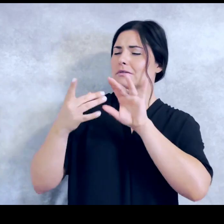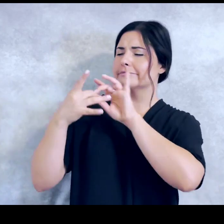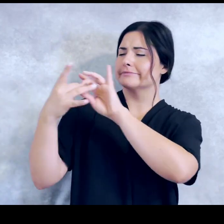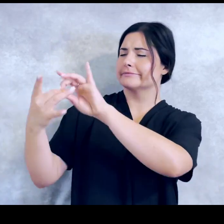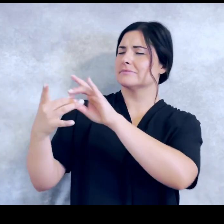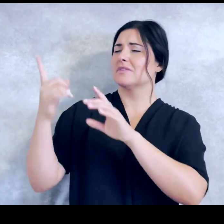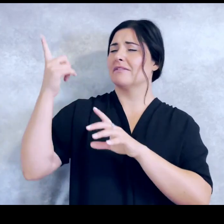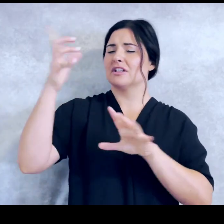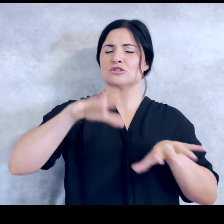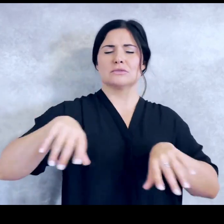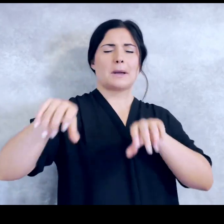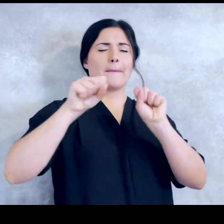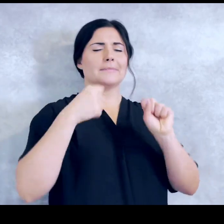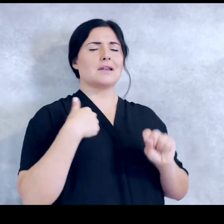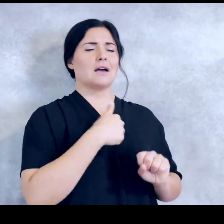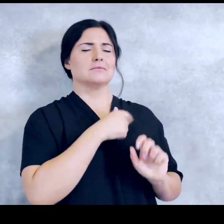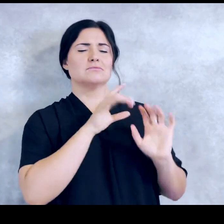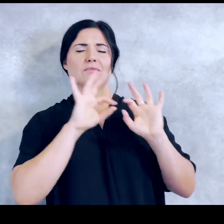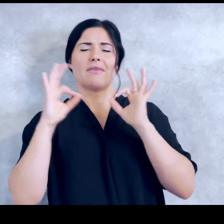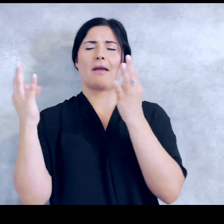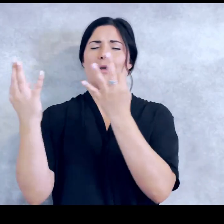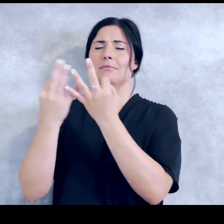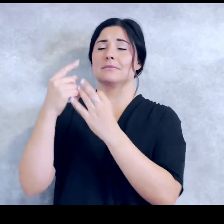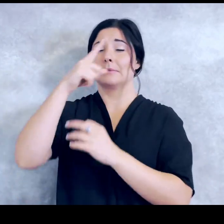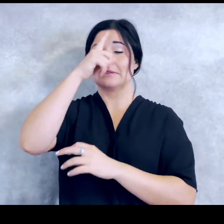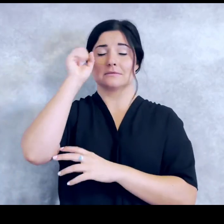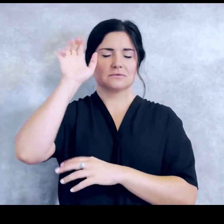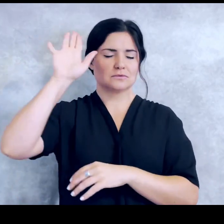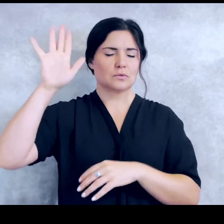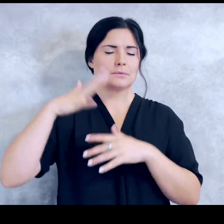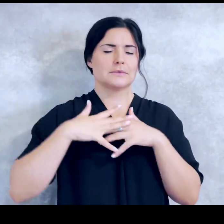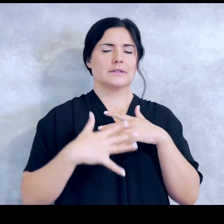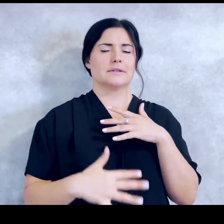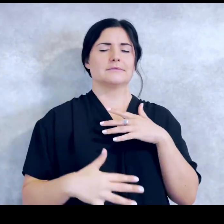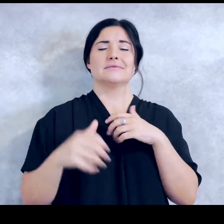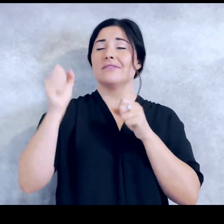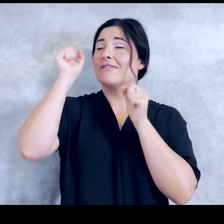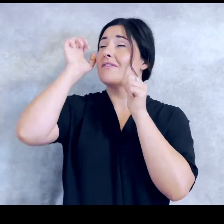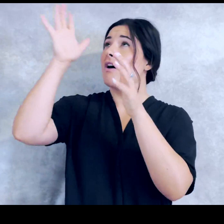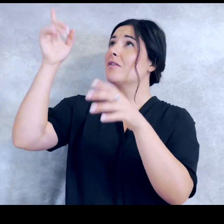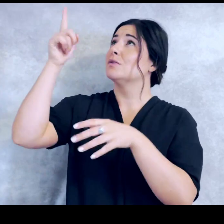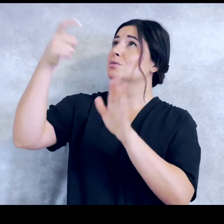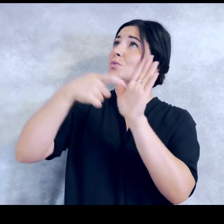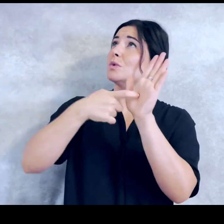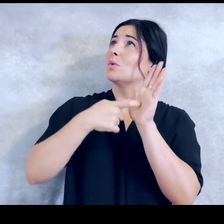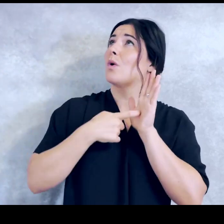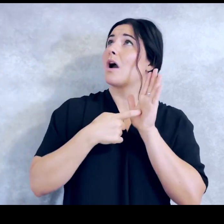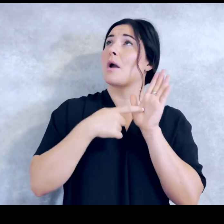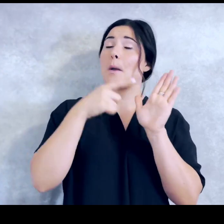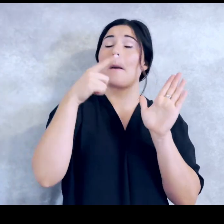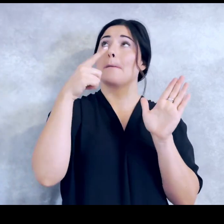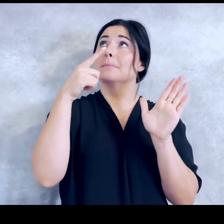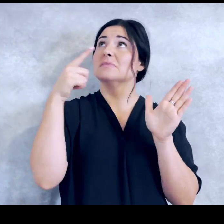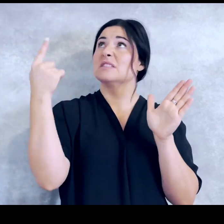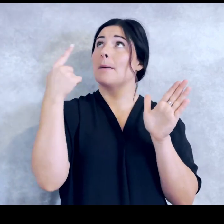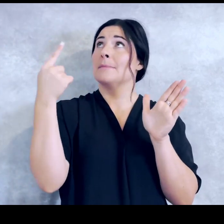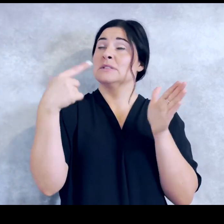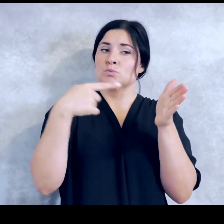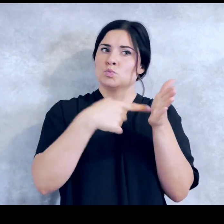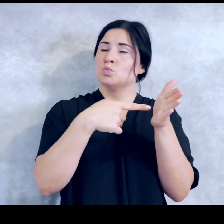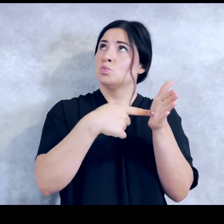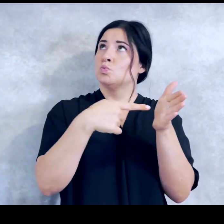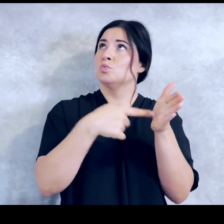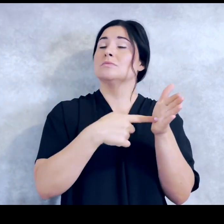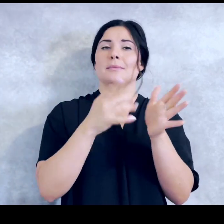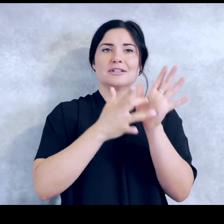daughters. And we can be adopted into your family because of your blood. And Father, you require payment for